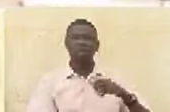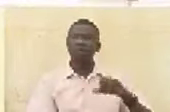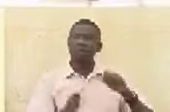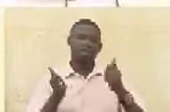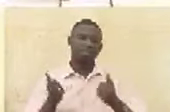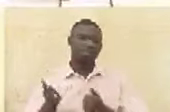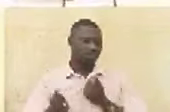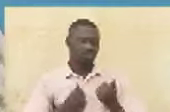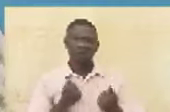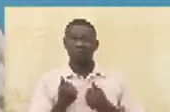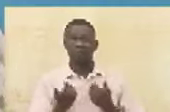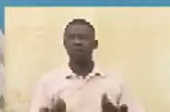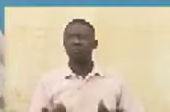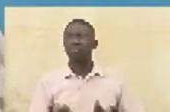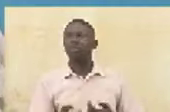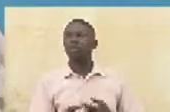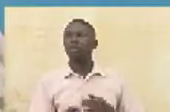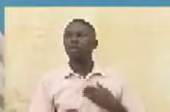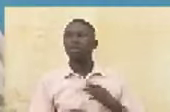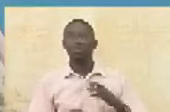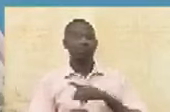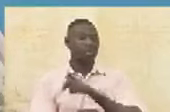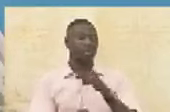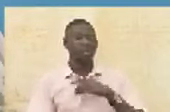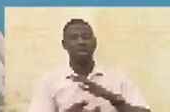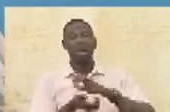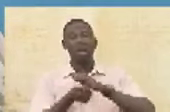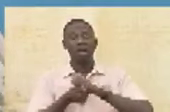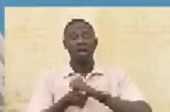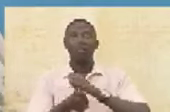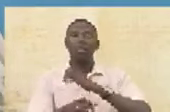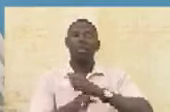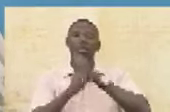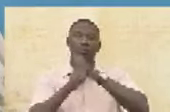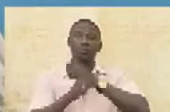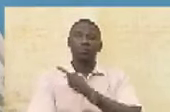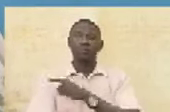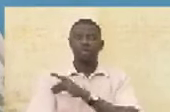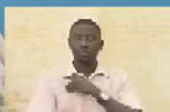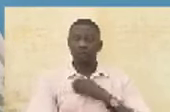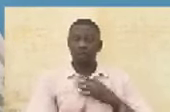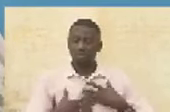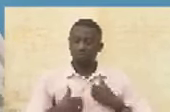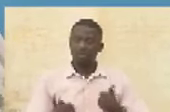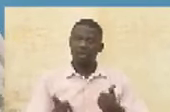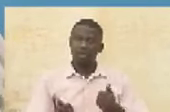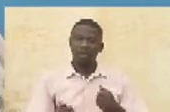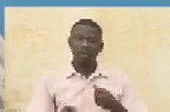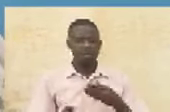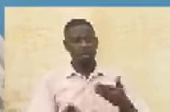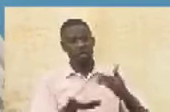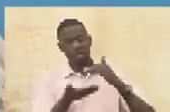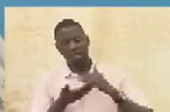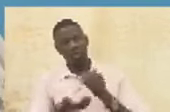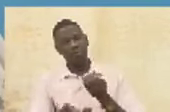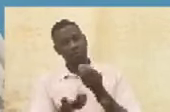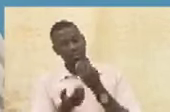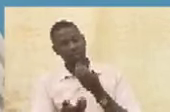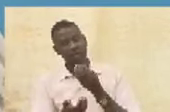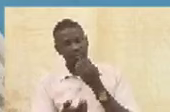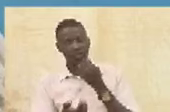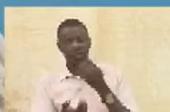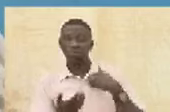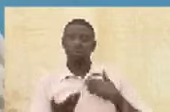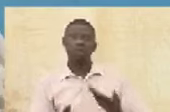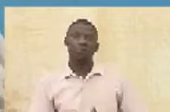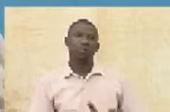started suffering. They were treating me health-wise, and they were feeding me